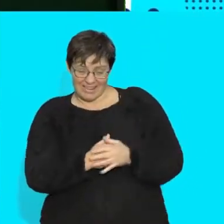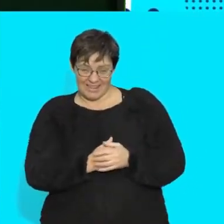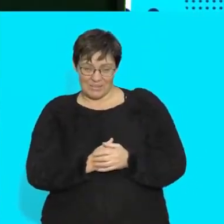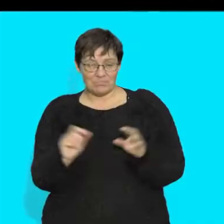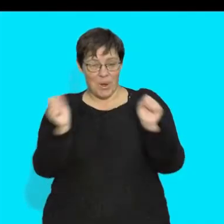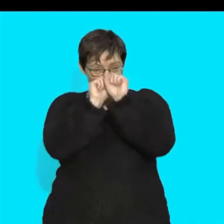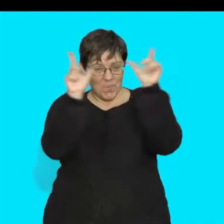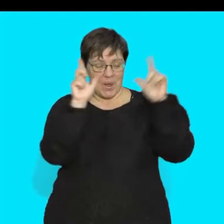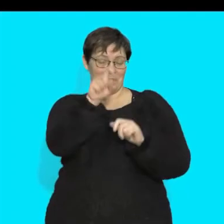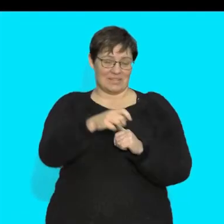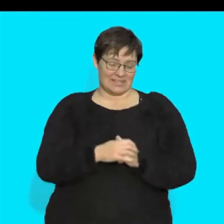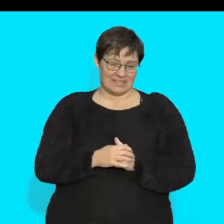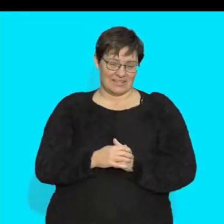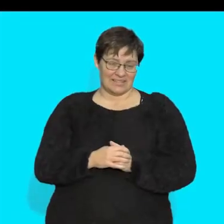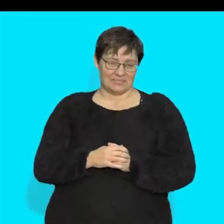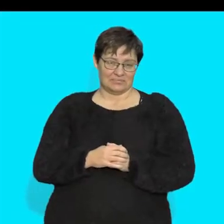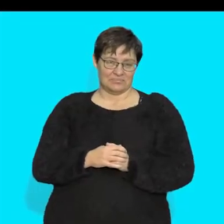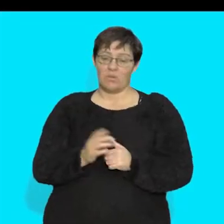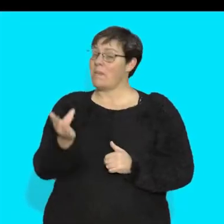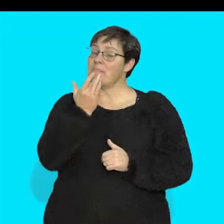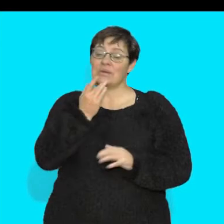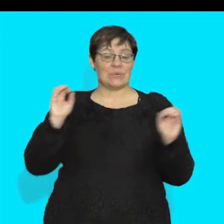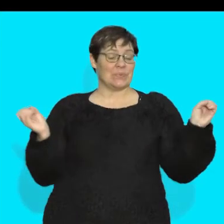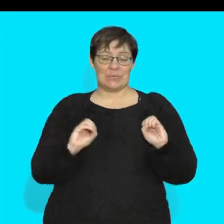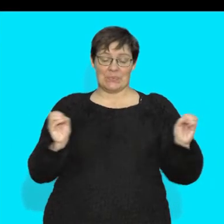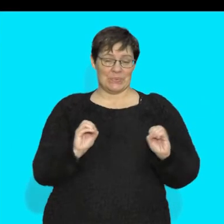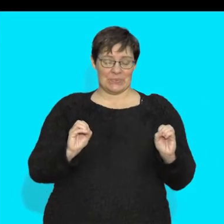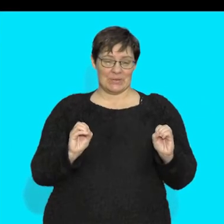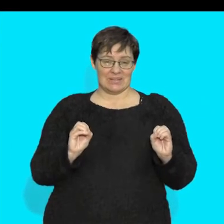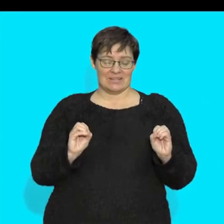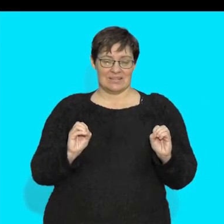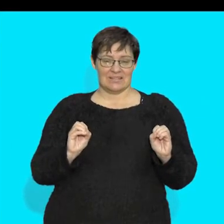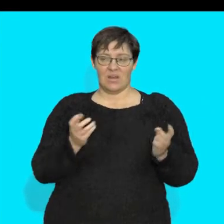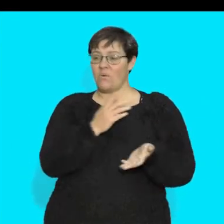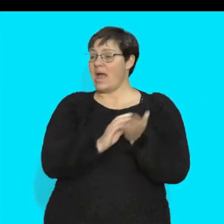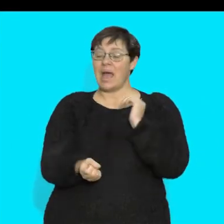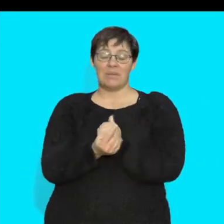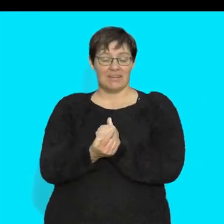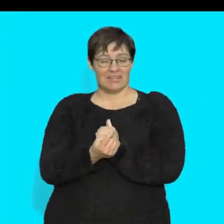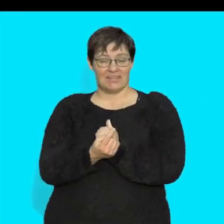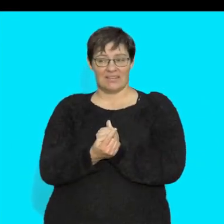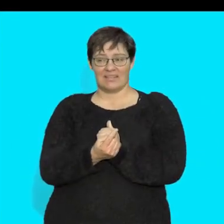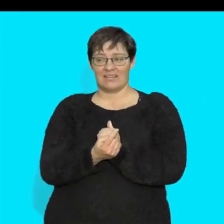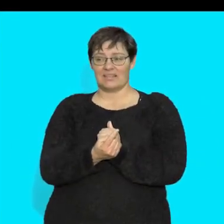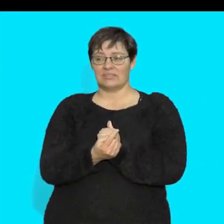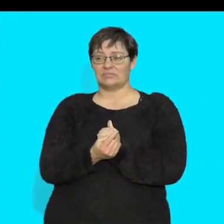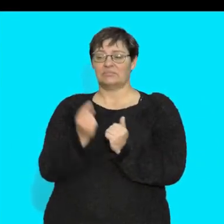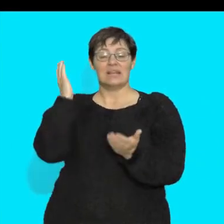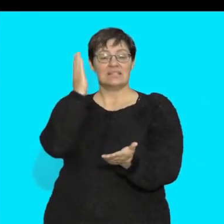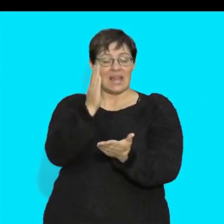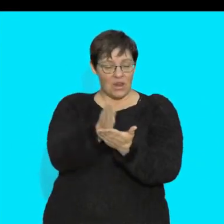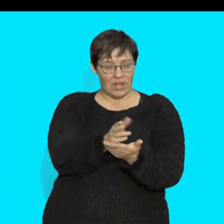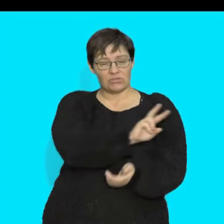So please be aware of that. So if we didn't have the battery, then what in fact would happen is you've got